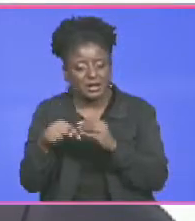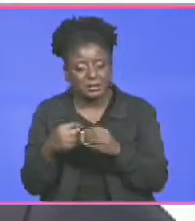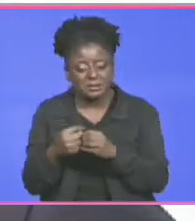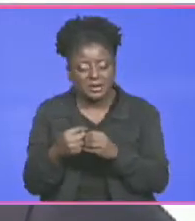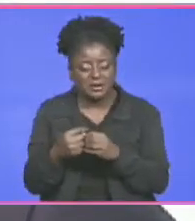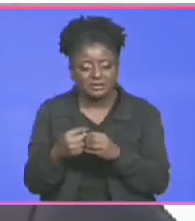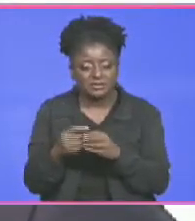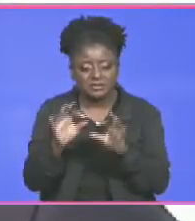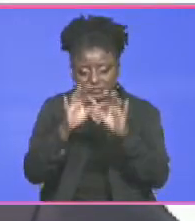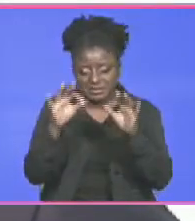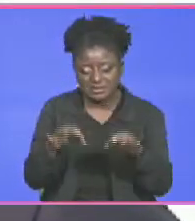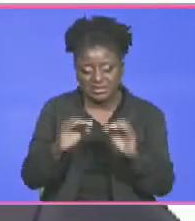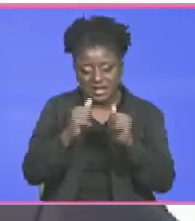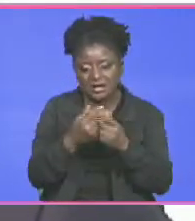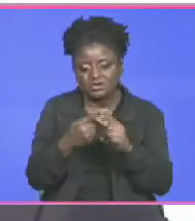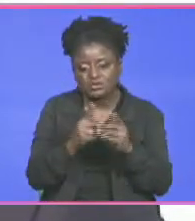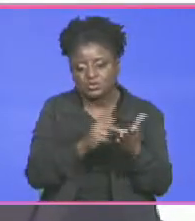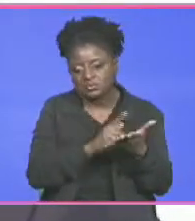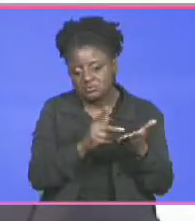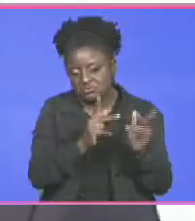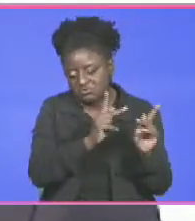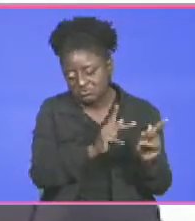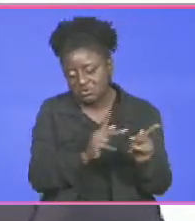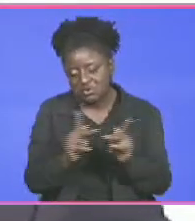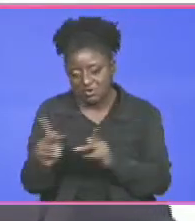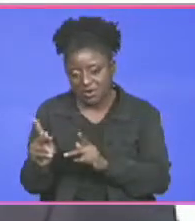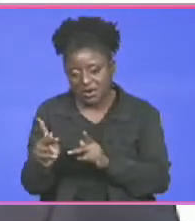we program the facilities in a way that